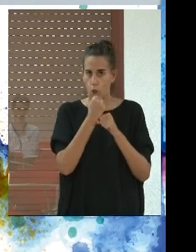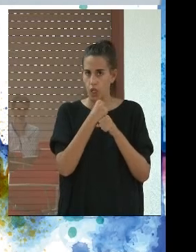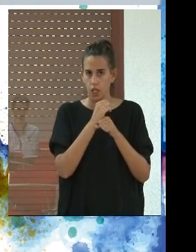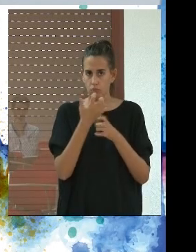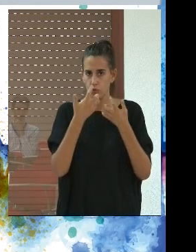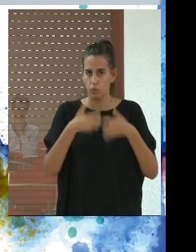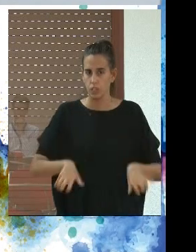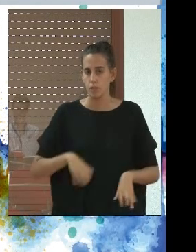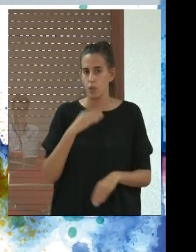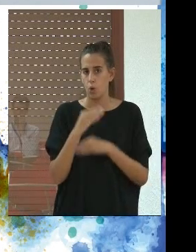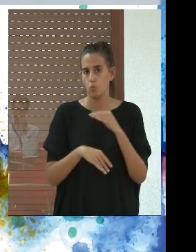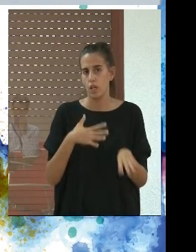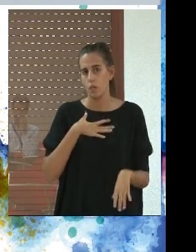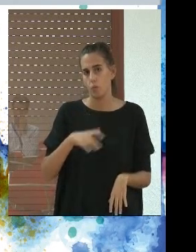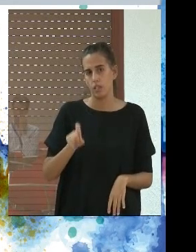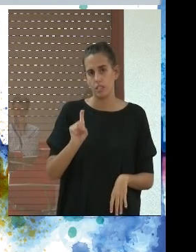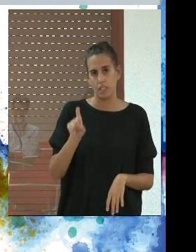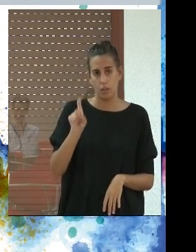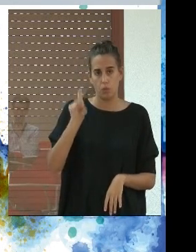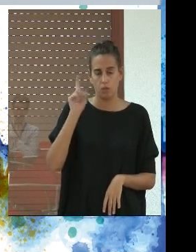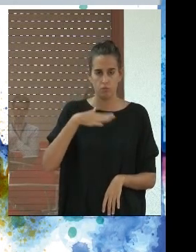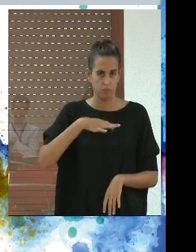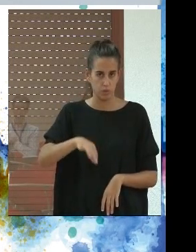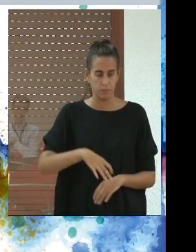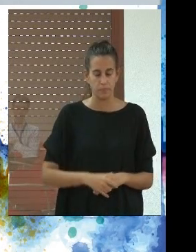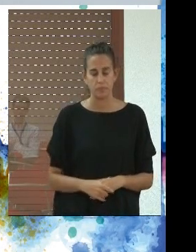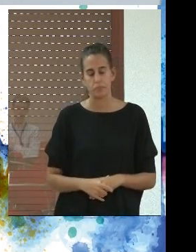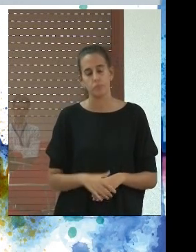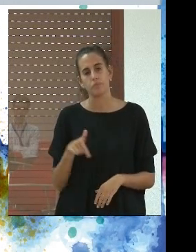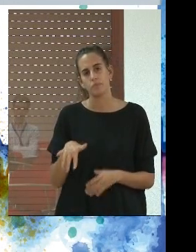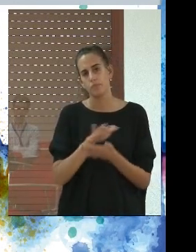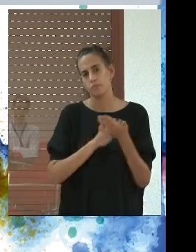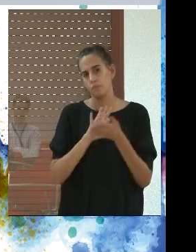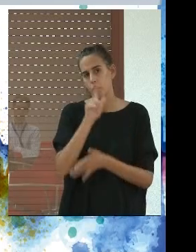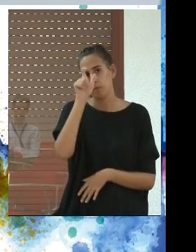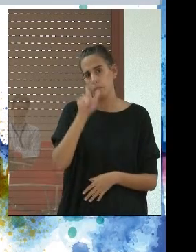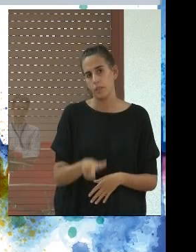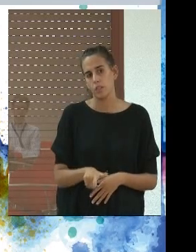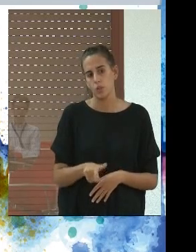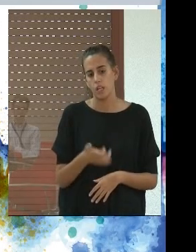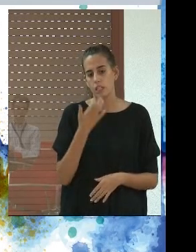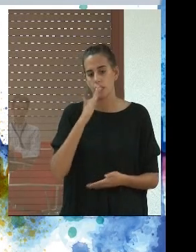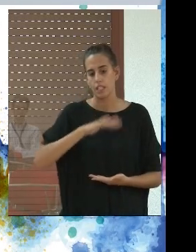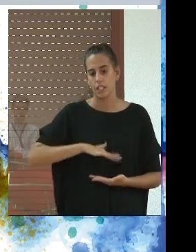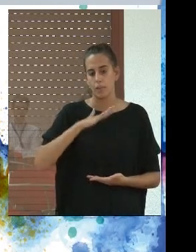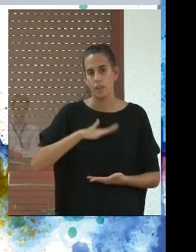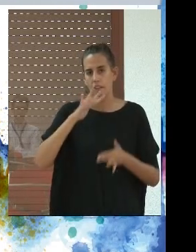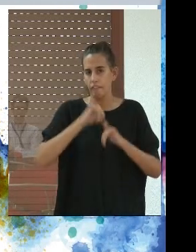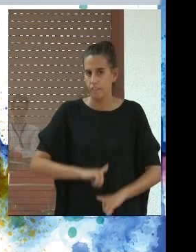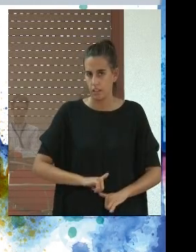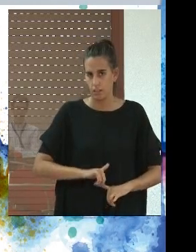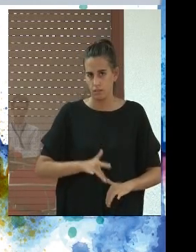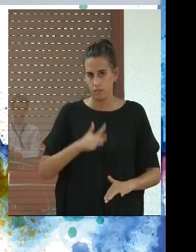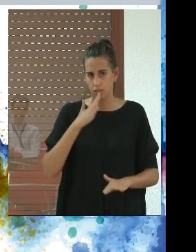mouse, a computer mouse, we do not need to use this type of device. He is more than capable of choosing the device. So I'm talking about